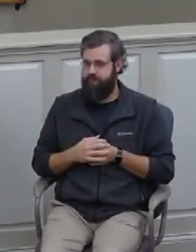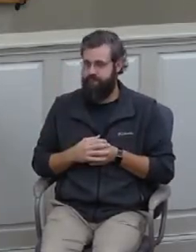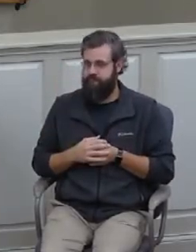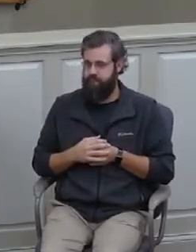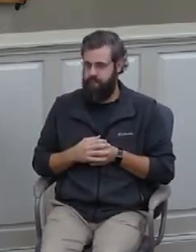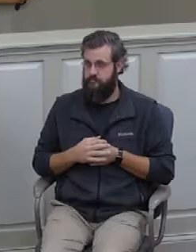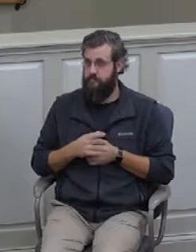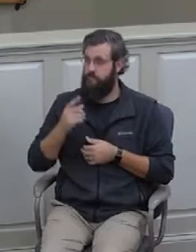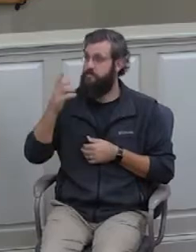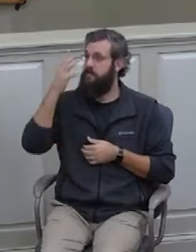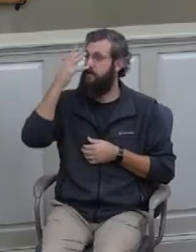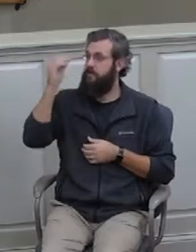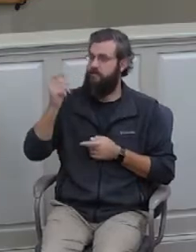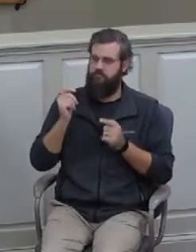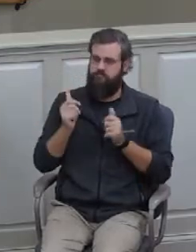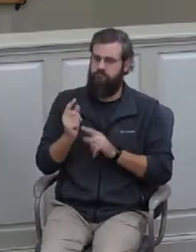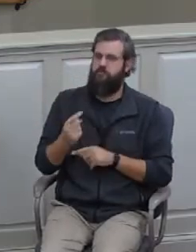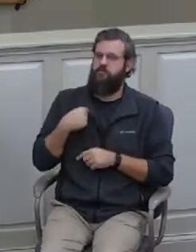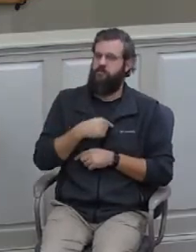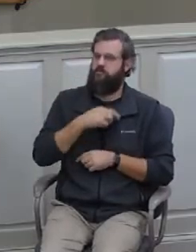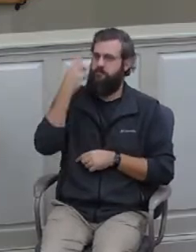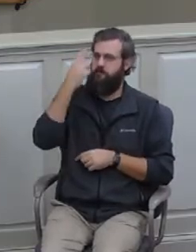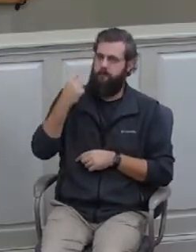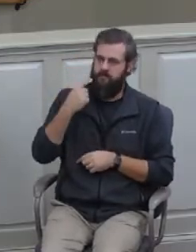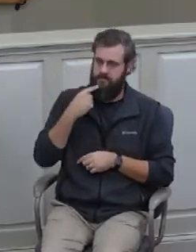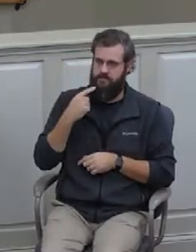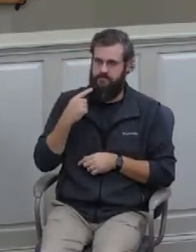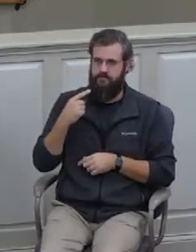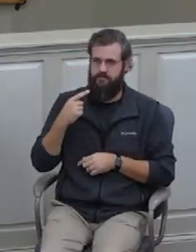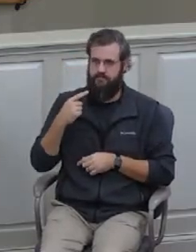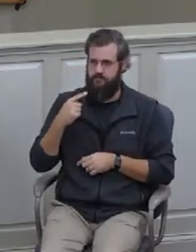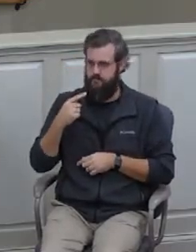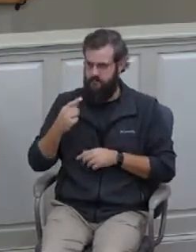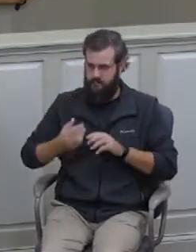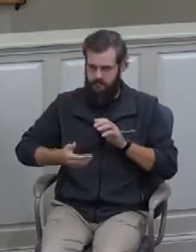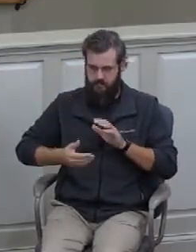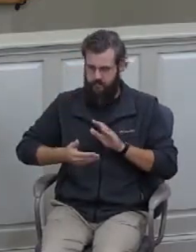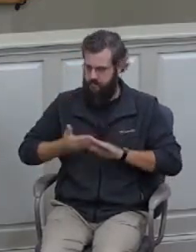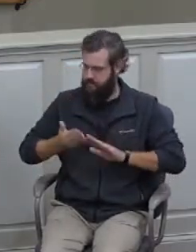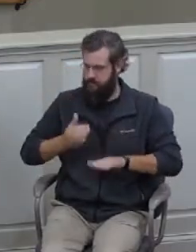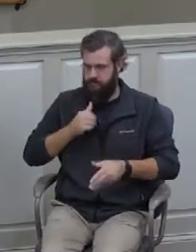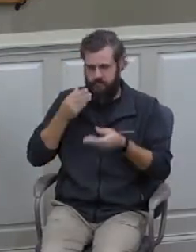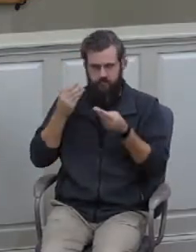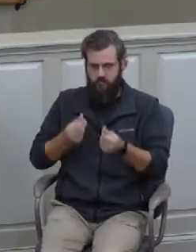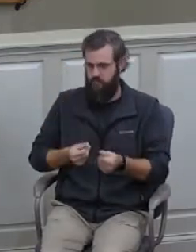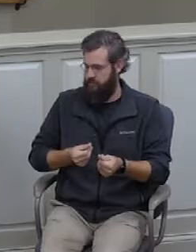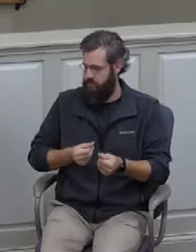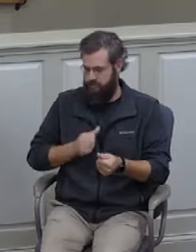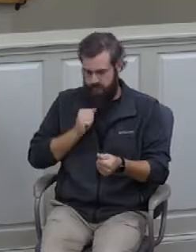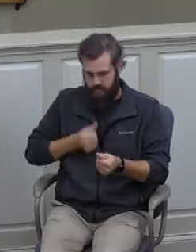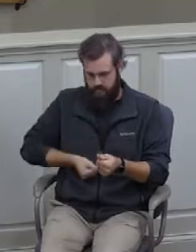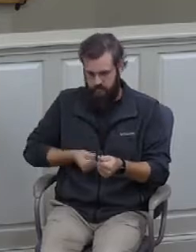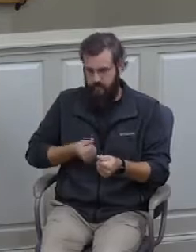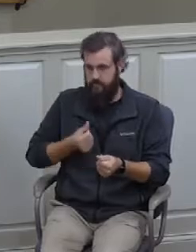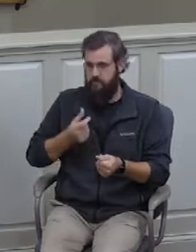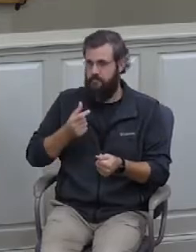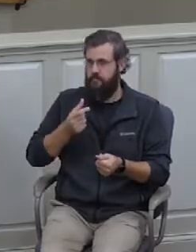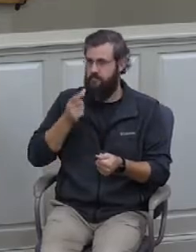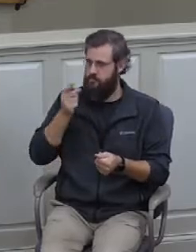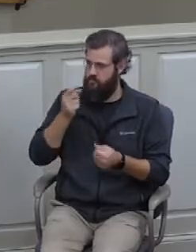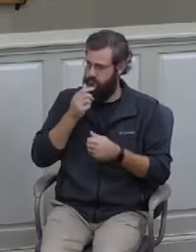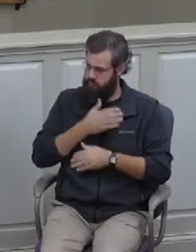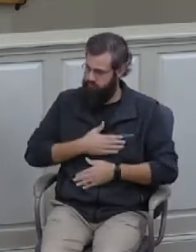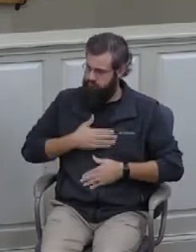how much we will miss you and how much less efficient we will be for a while when you're gone. But I would like for you to enjoy